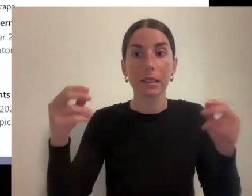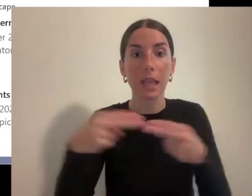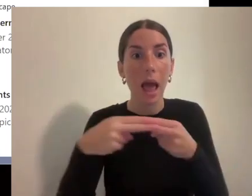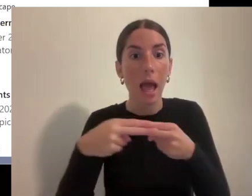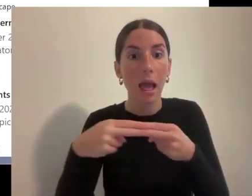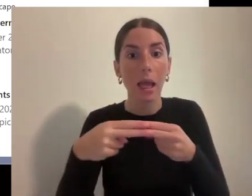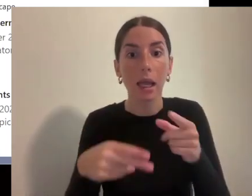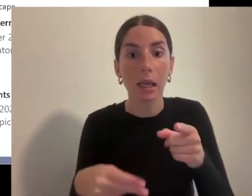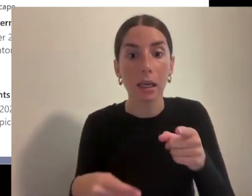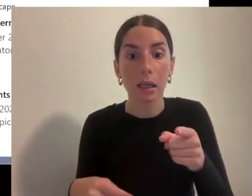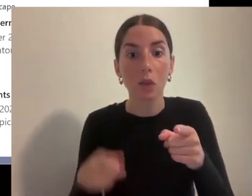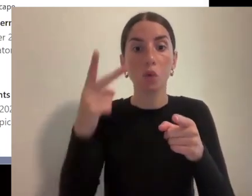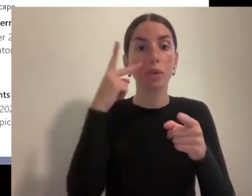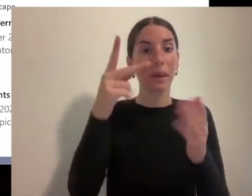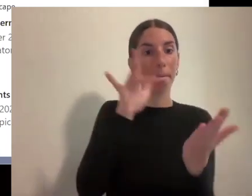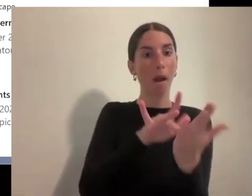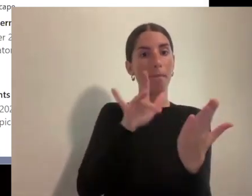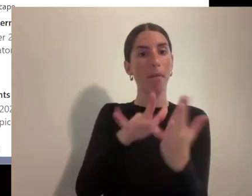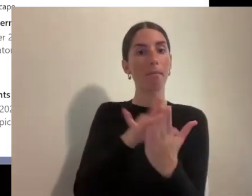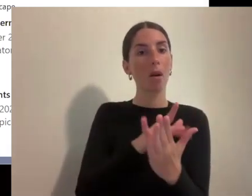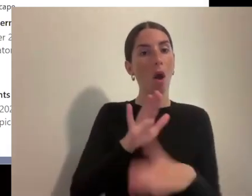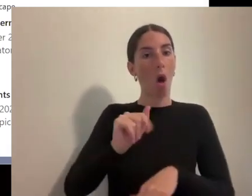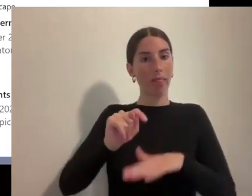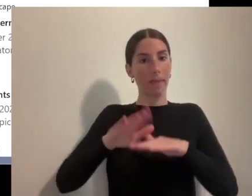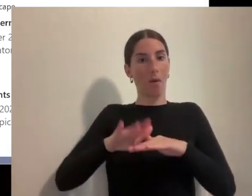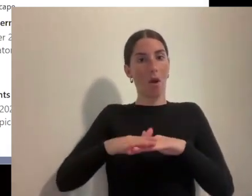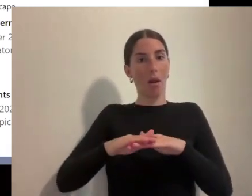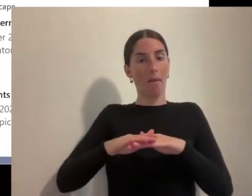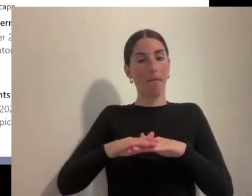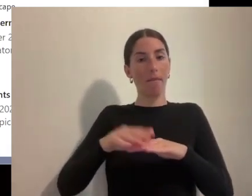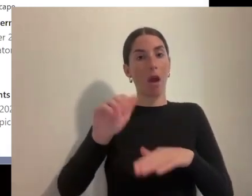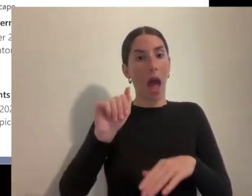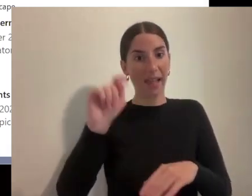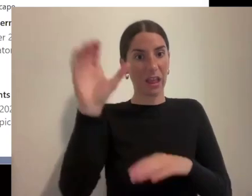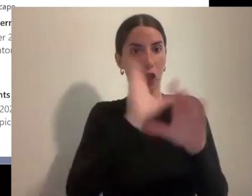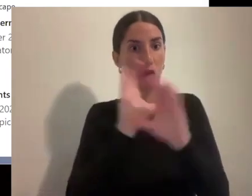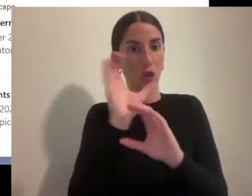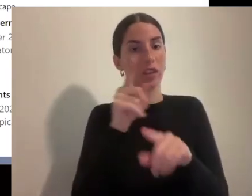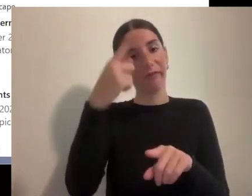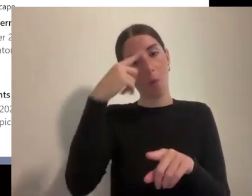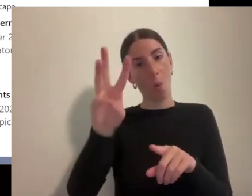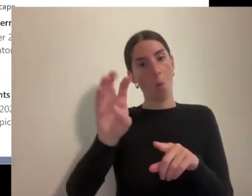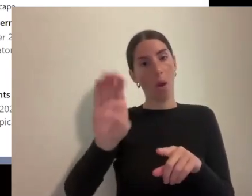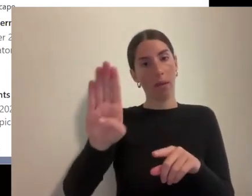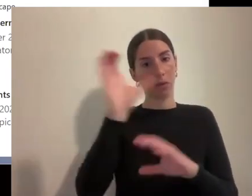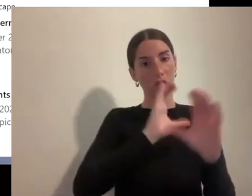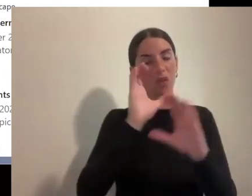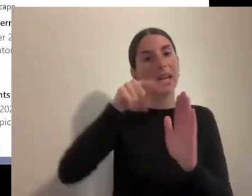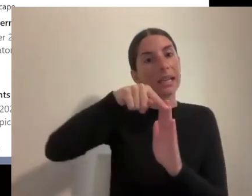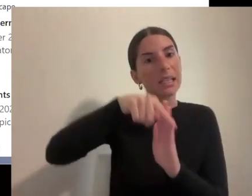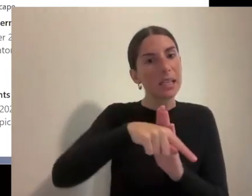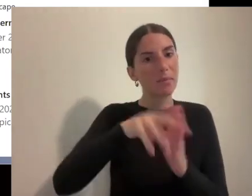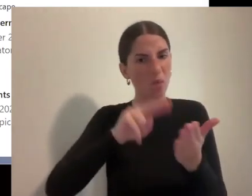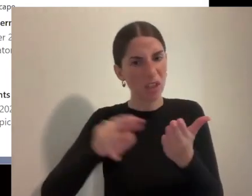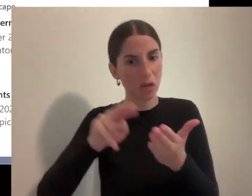these buttons here at the bottom in the text box. Search, this one is for web search. Deep research is this one